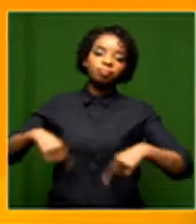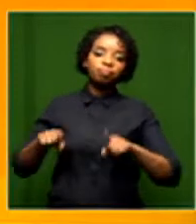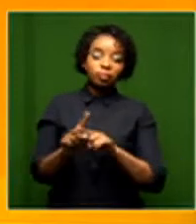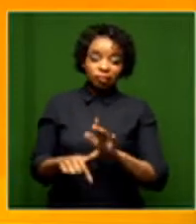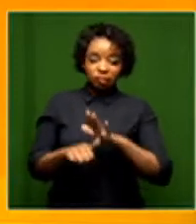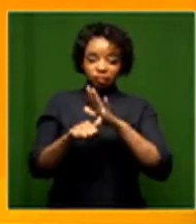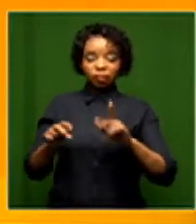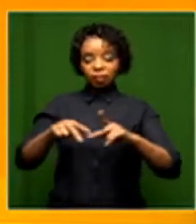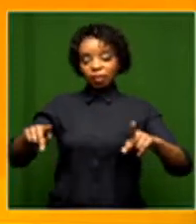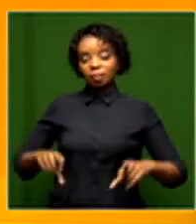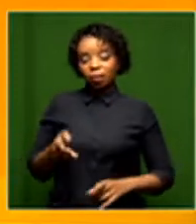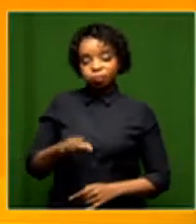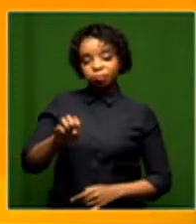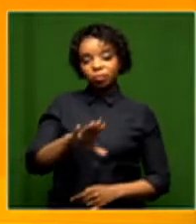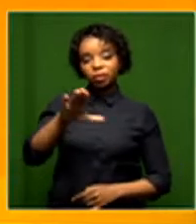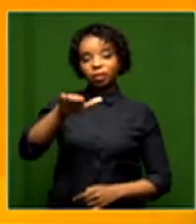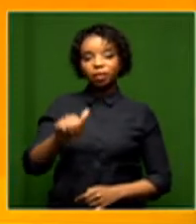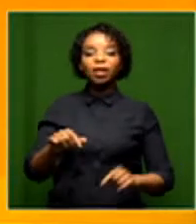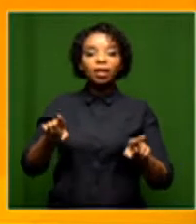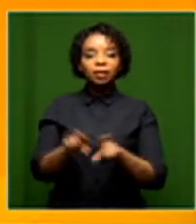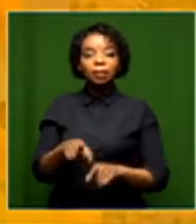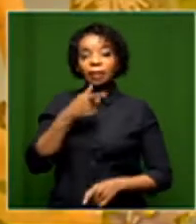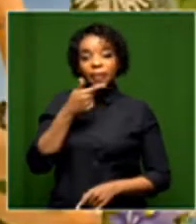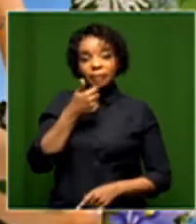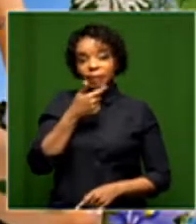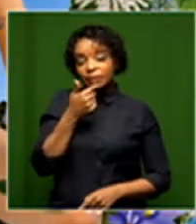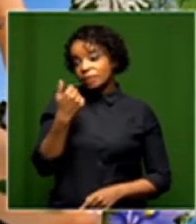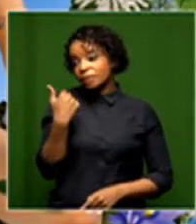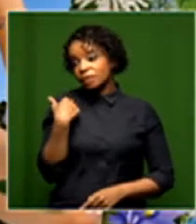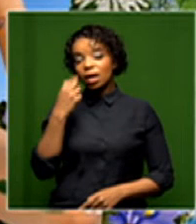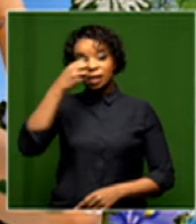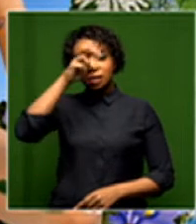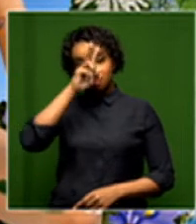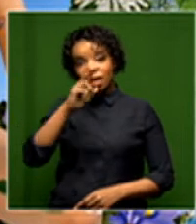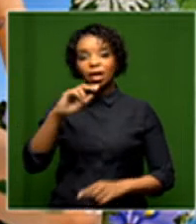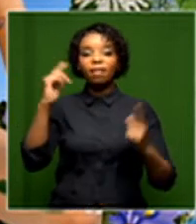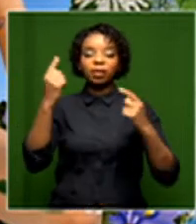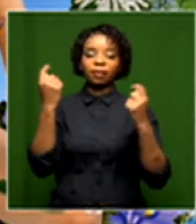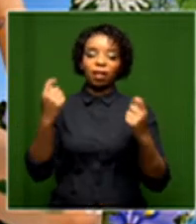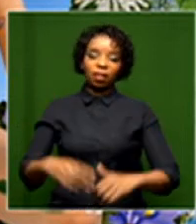Africa's botanical gardens as well as their recently launched first ever Spring Festival.